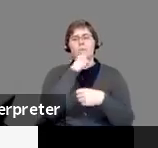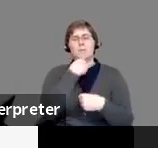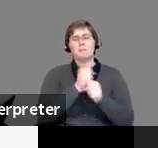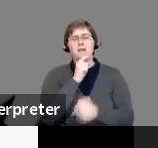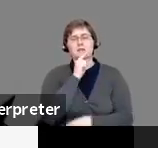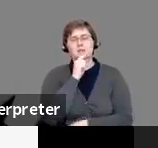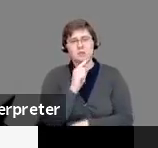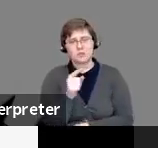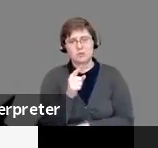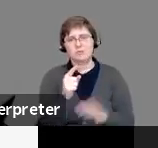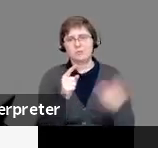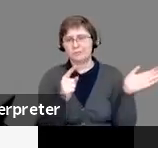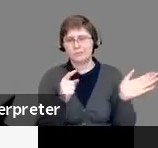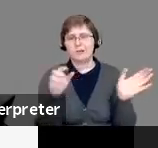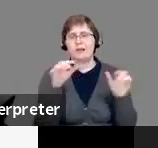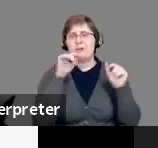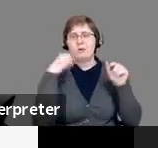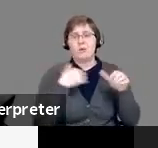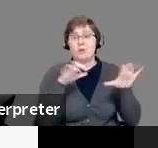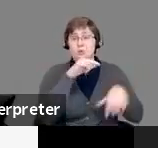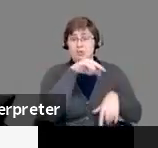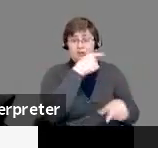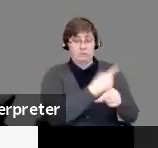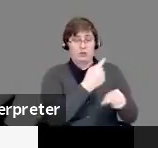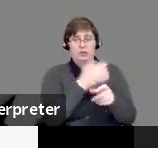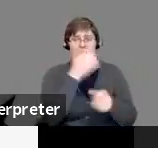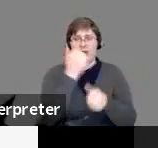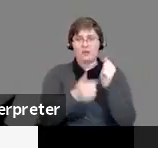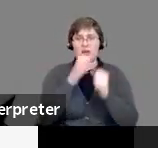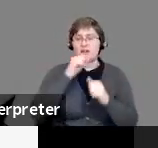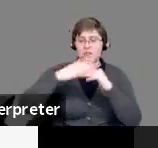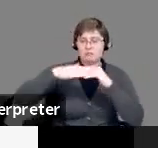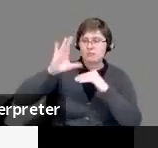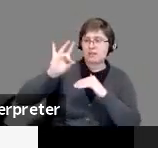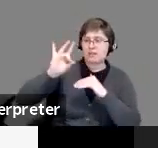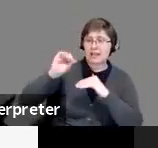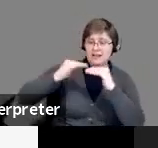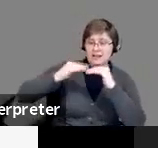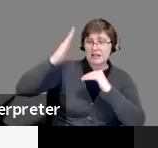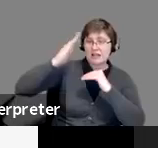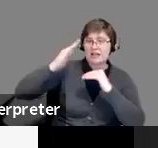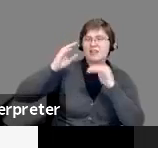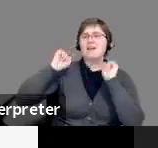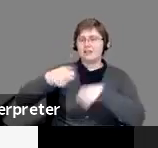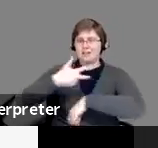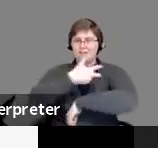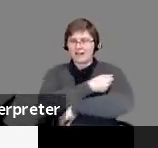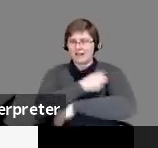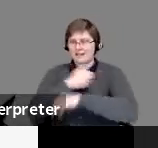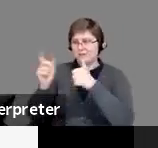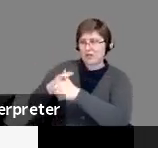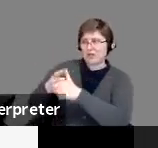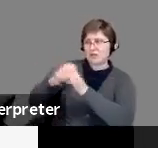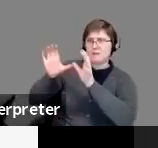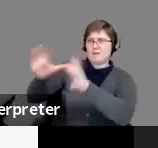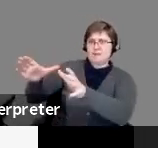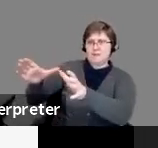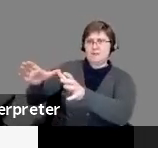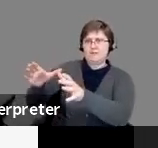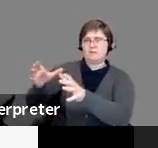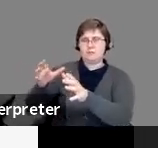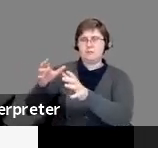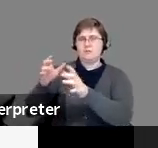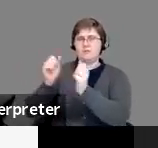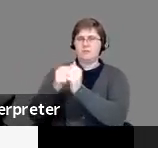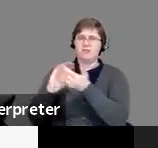we do this so that everybody in the 80 age group, 80-year-old and older age group can go ahead and get their vaccine with the vaccine we have in